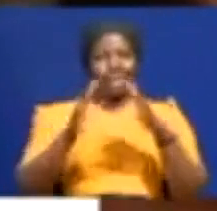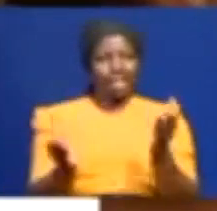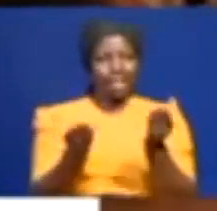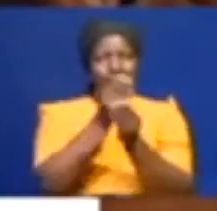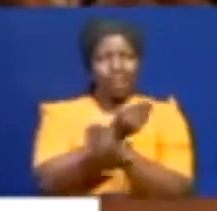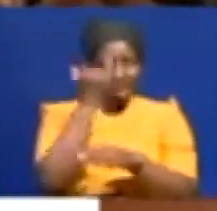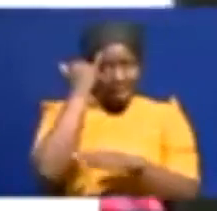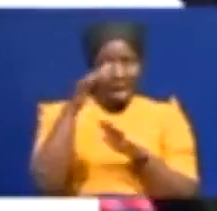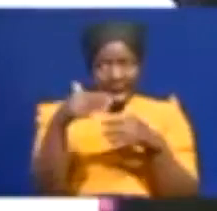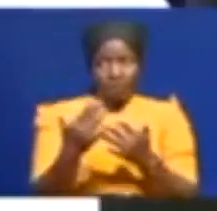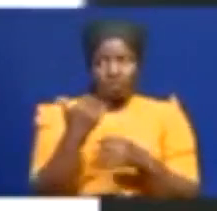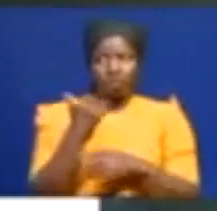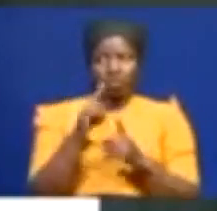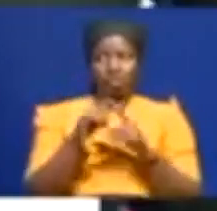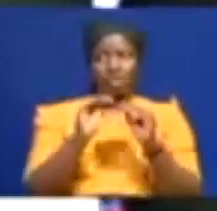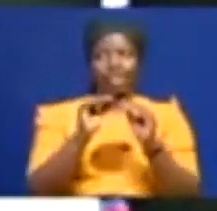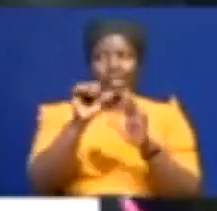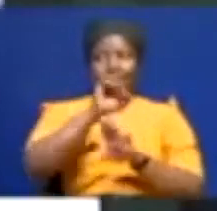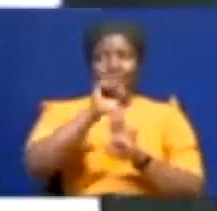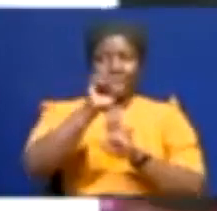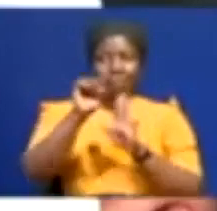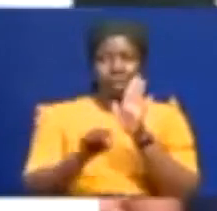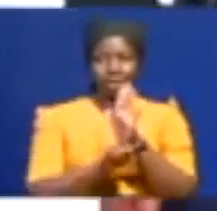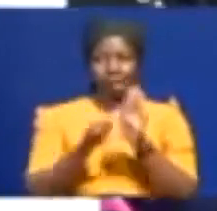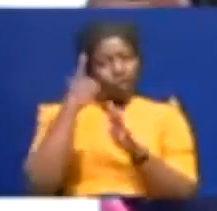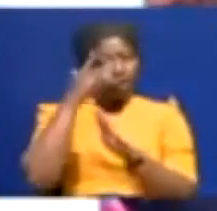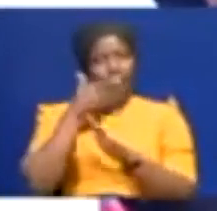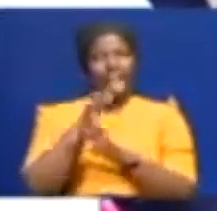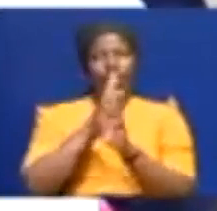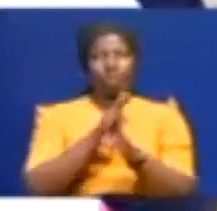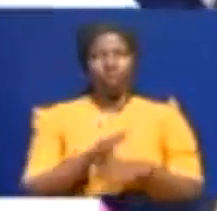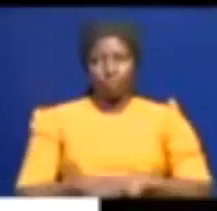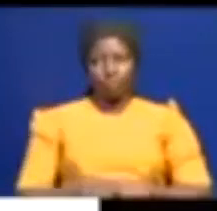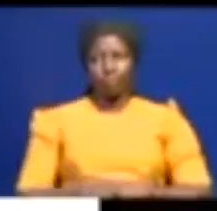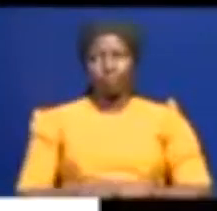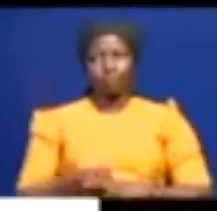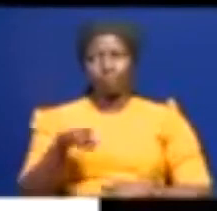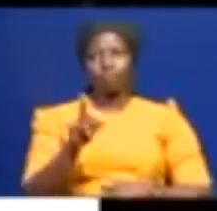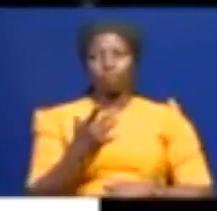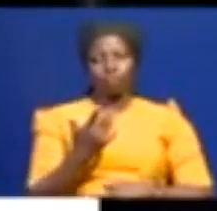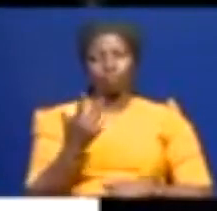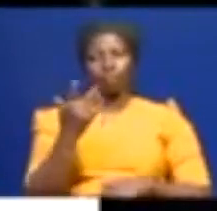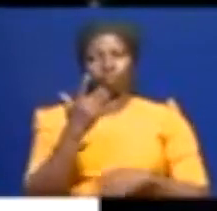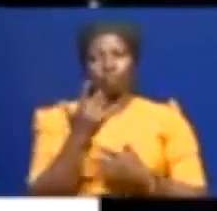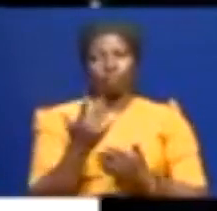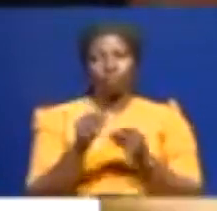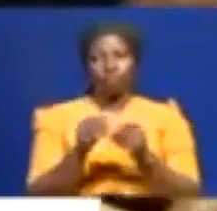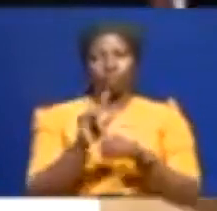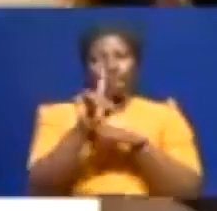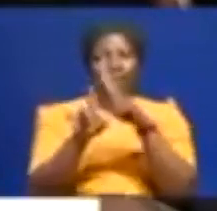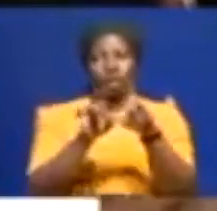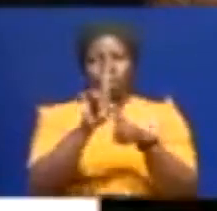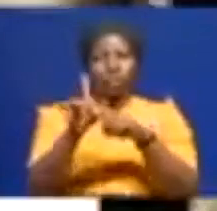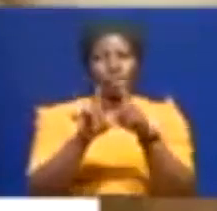syllabus for better learning outcomes. The lack of skills by learners to tackle examination questions was identified as one of the